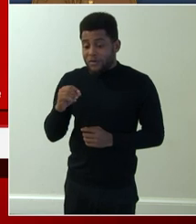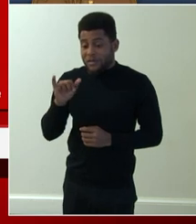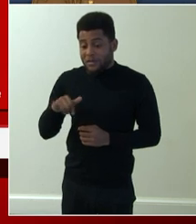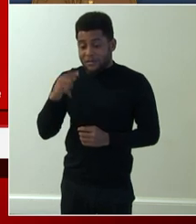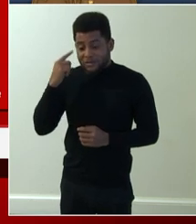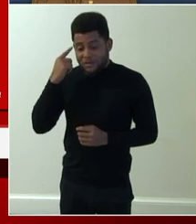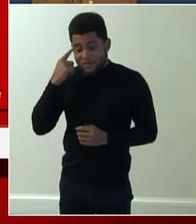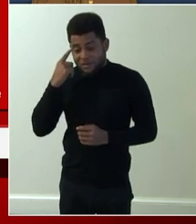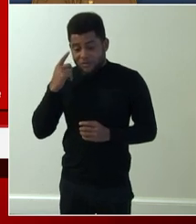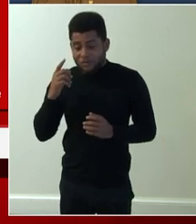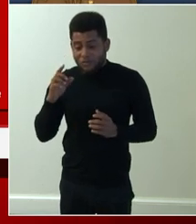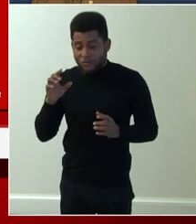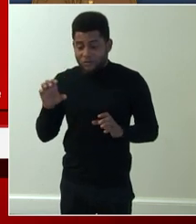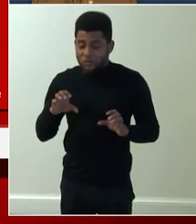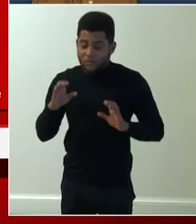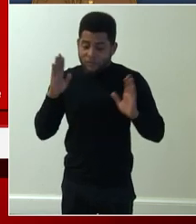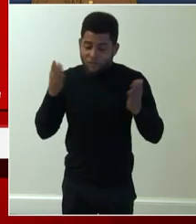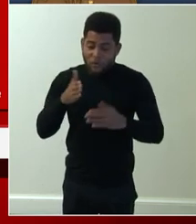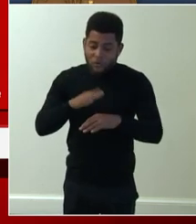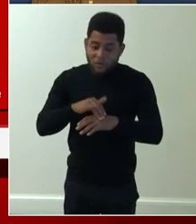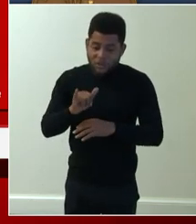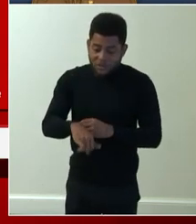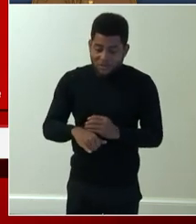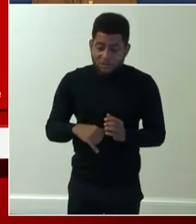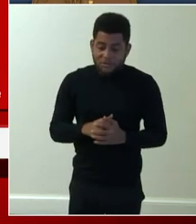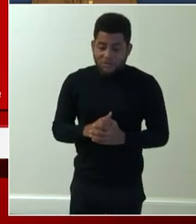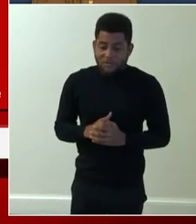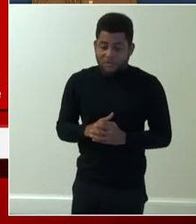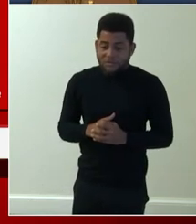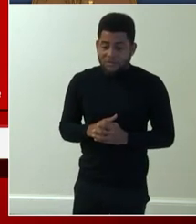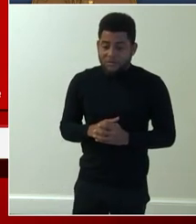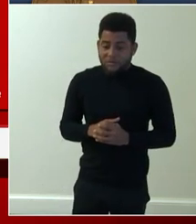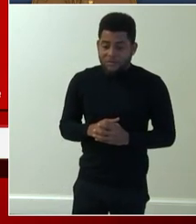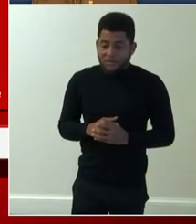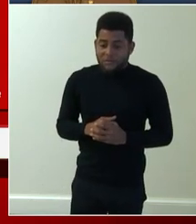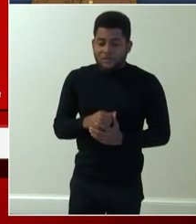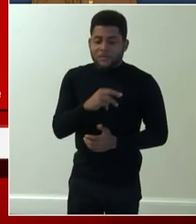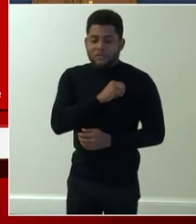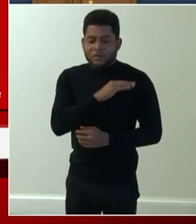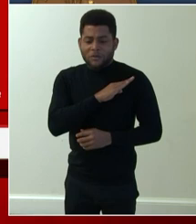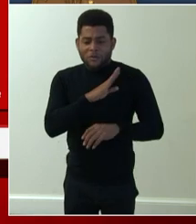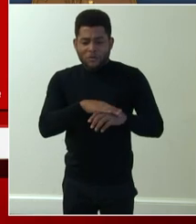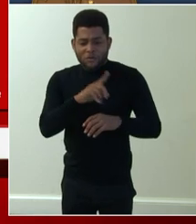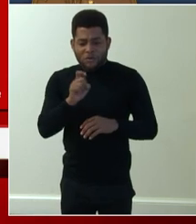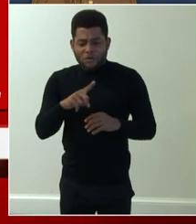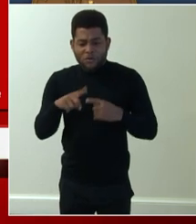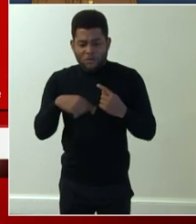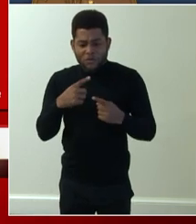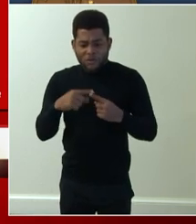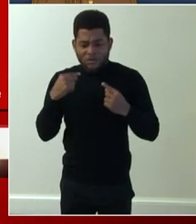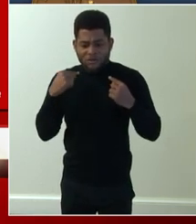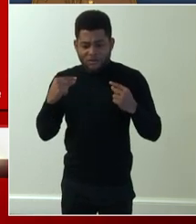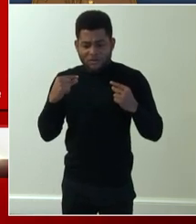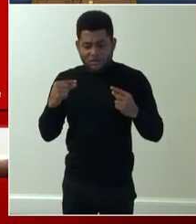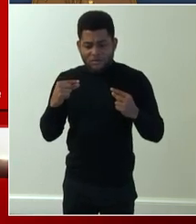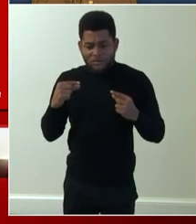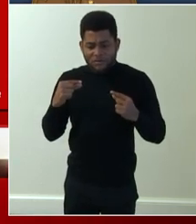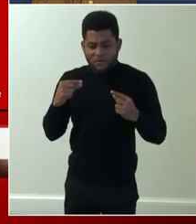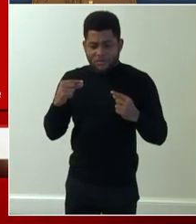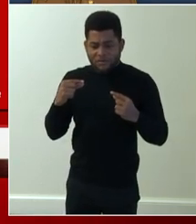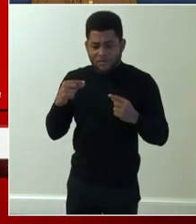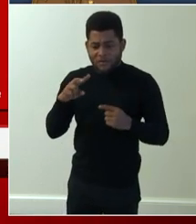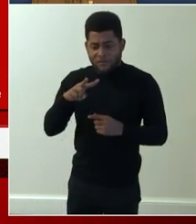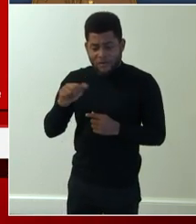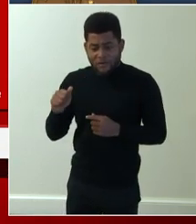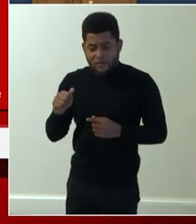should be focused on. Yes. Mayor Bowser, on that question about gyms, Virginia, even when they had a